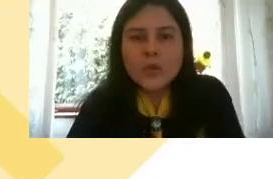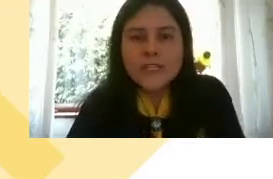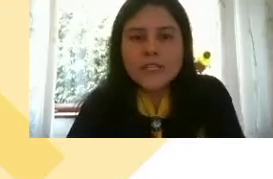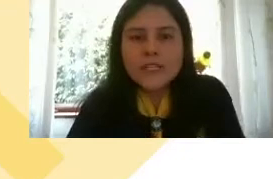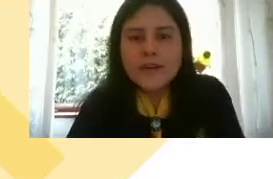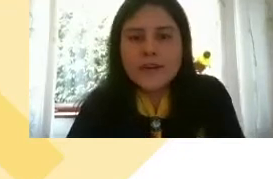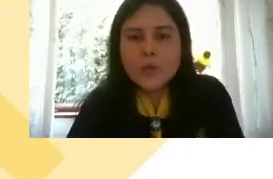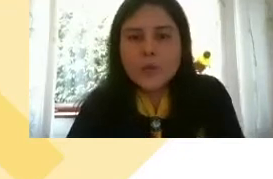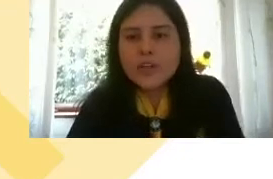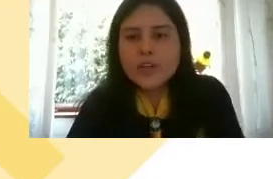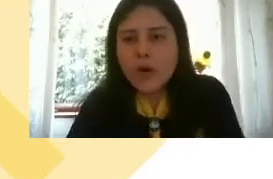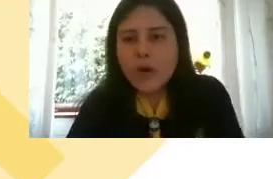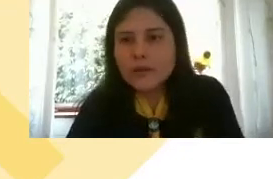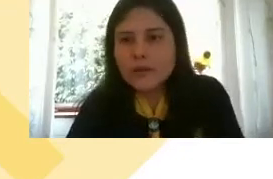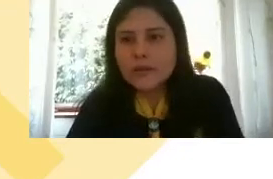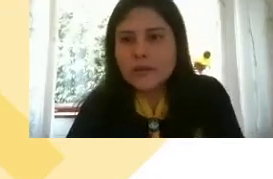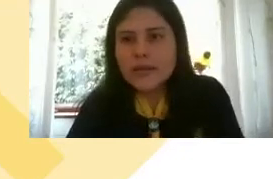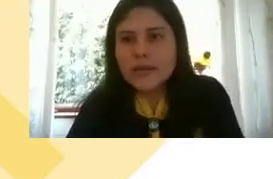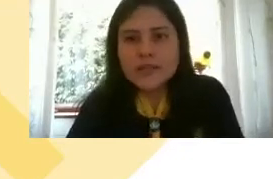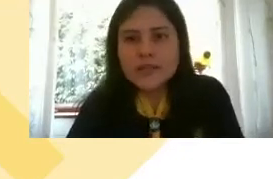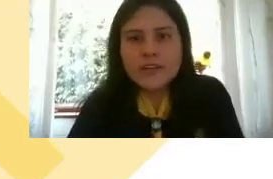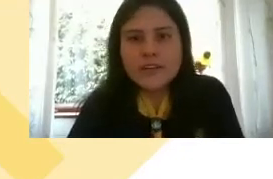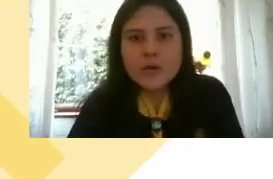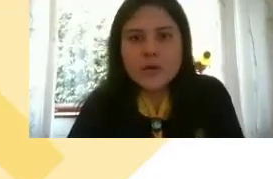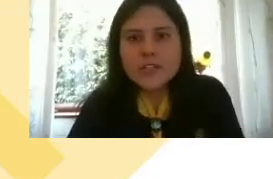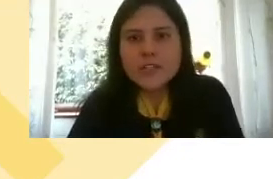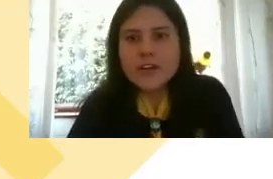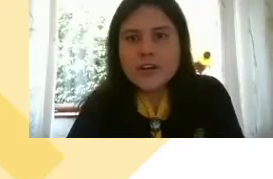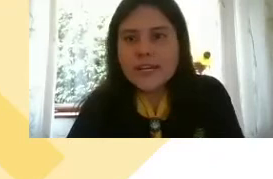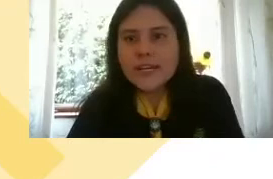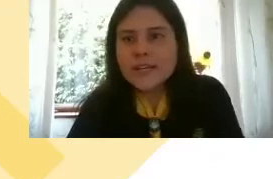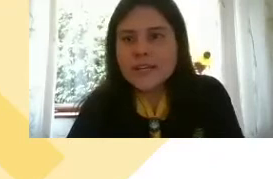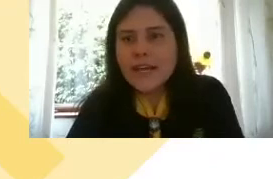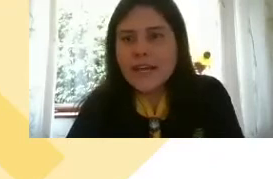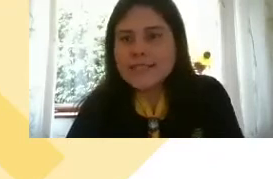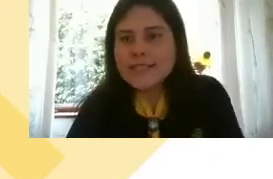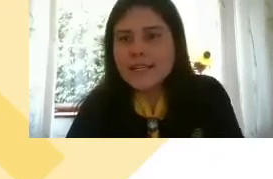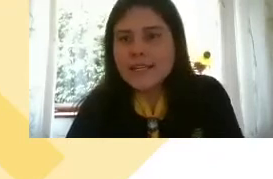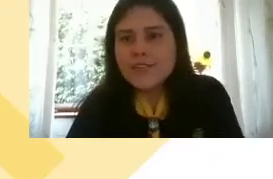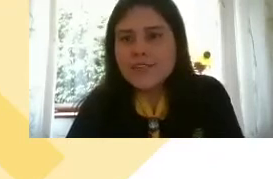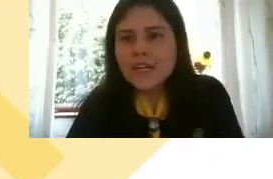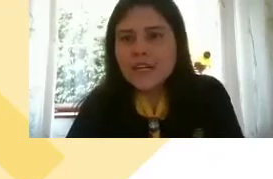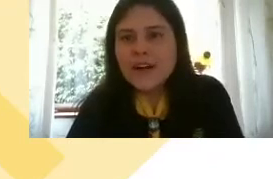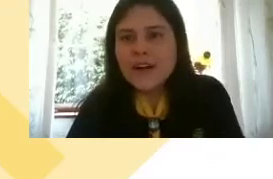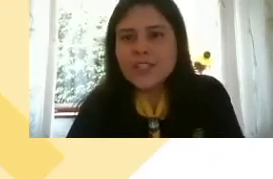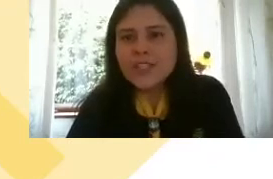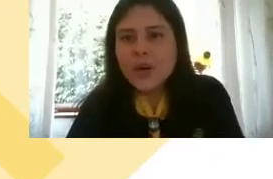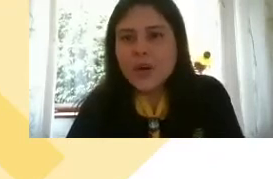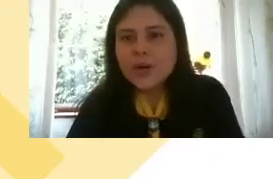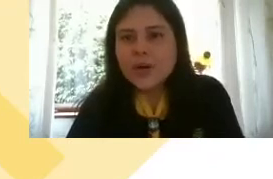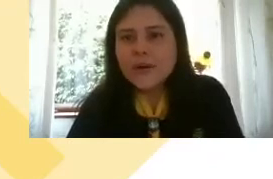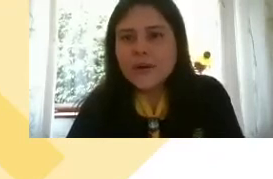Then we need to find the word dog. Yeah. Have a look on your screen and see if you can find